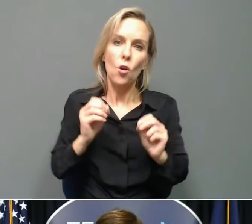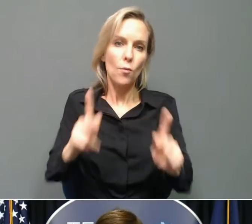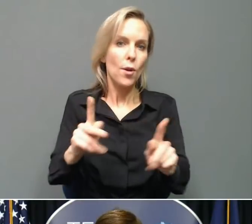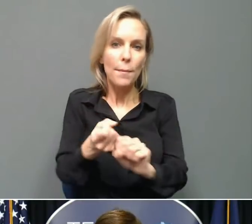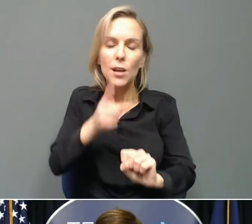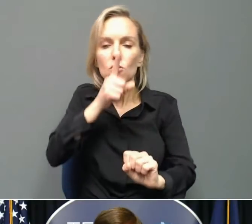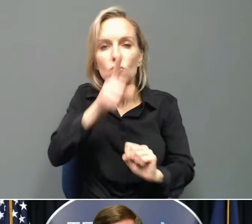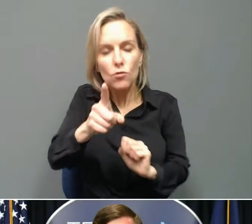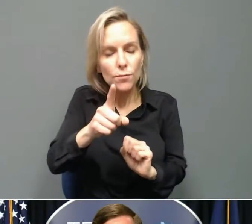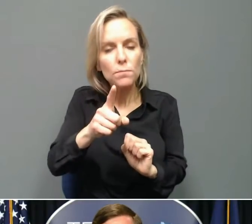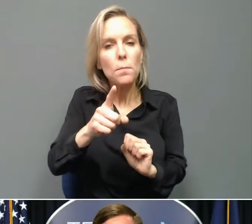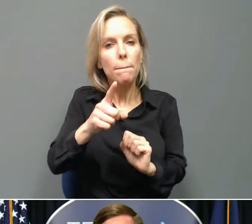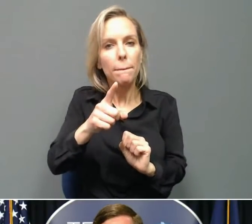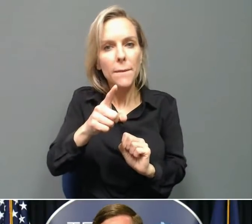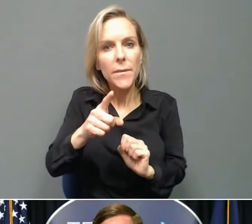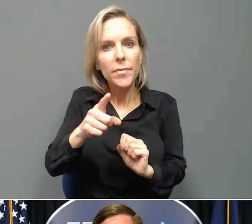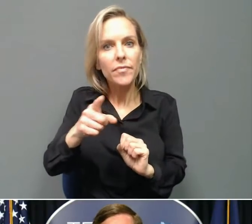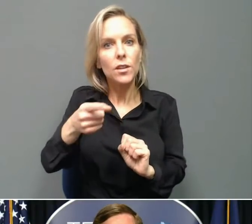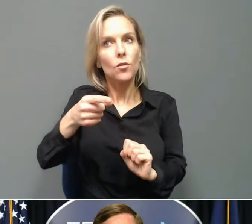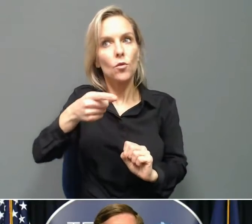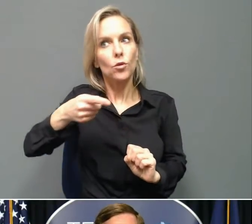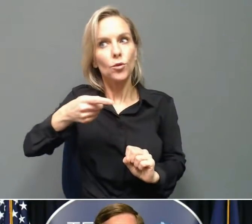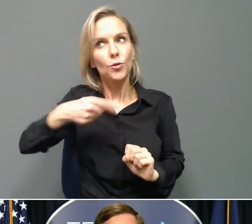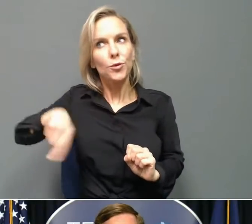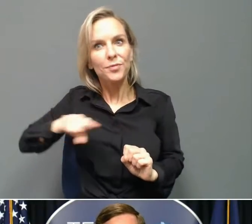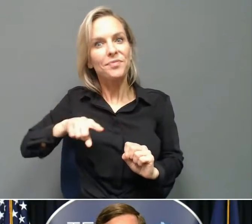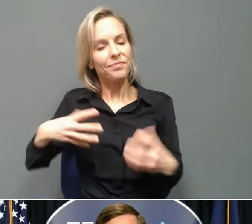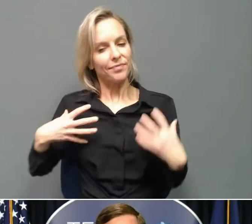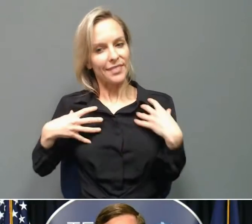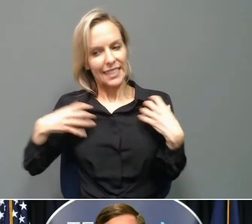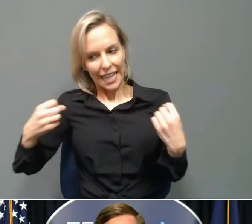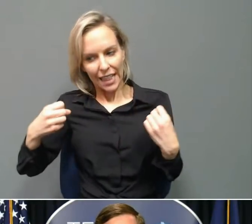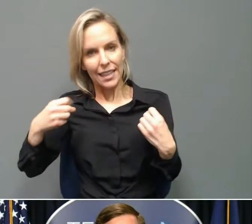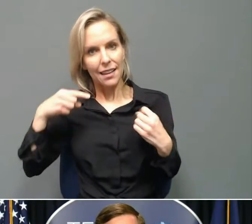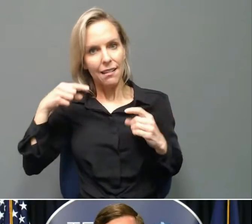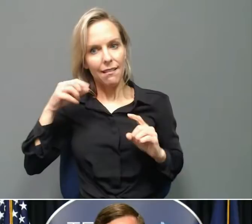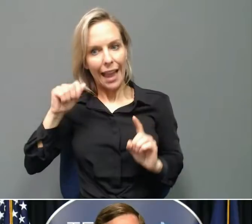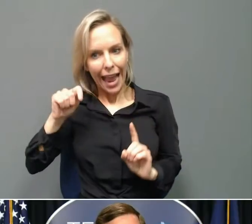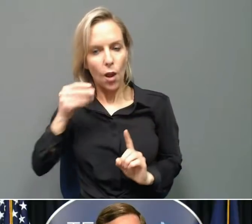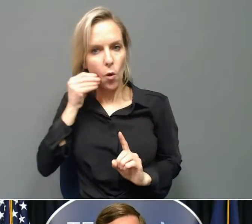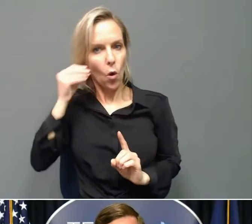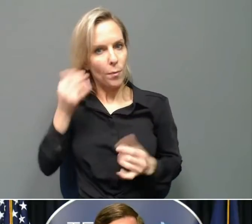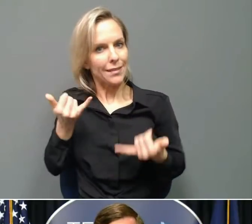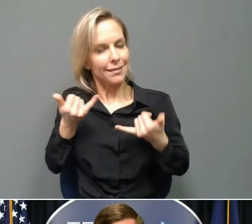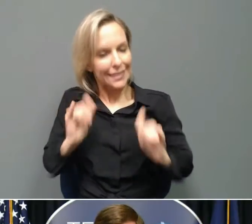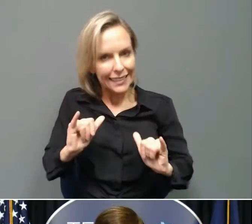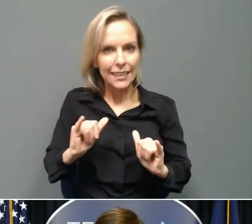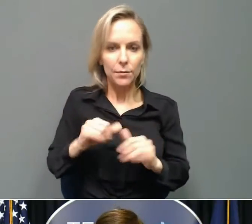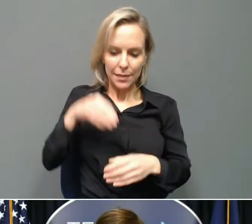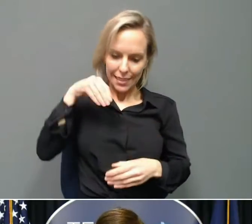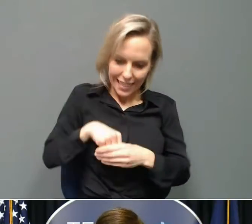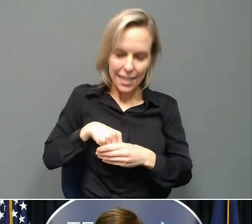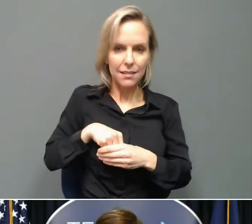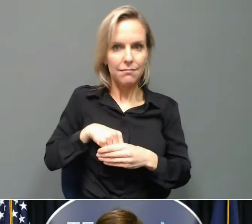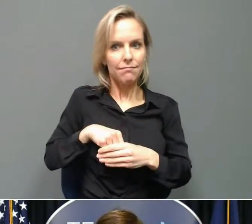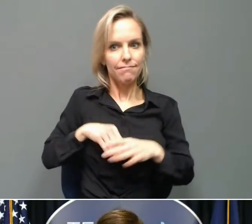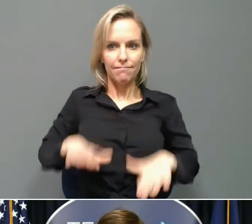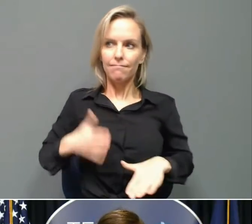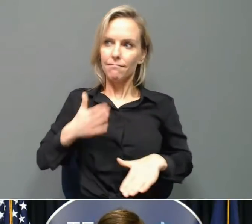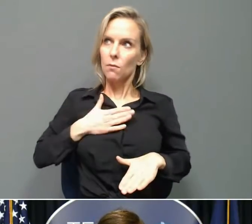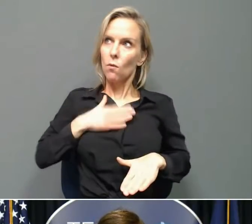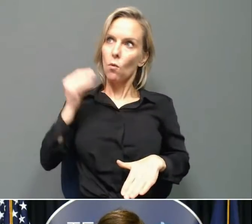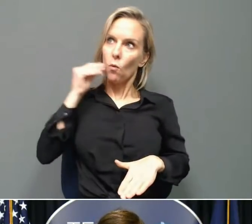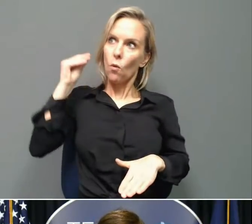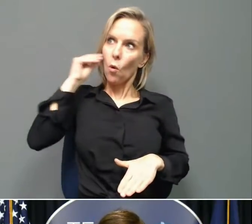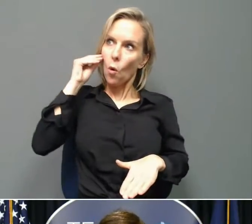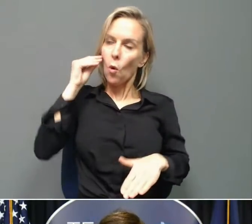that we can not only be healthy at home, but we can still be in a home as we come out of